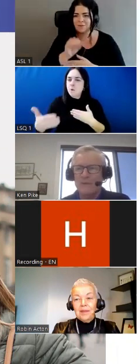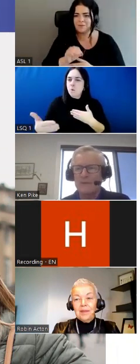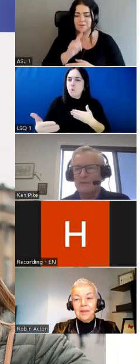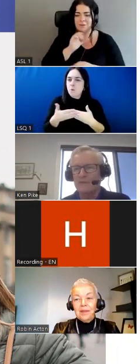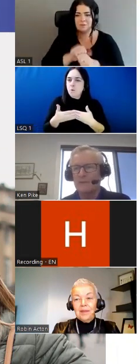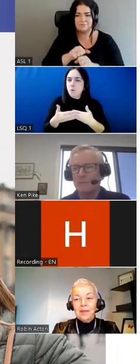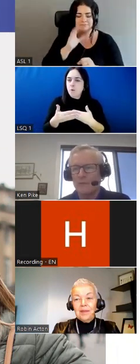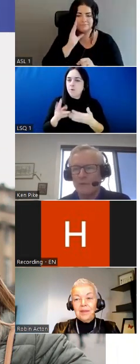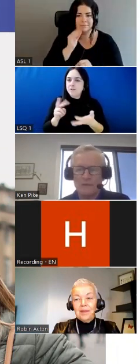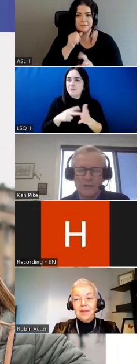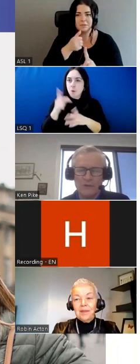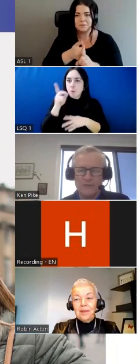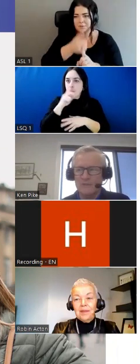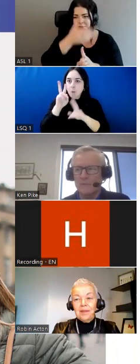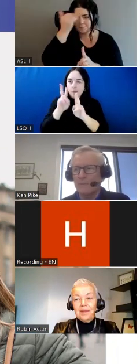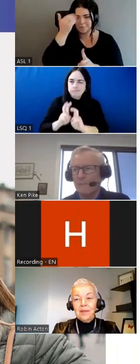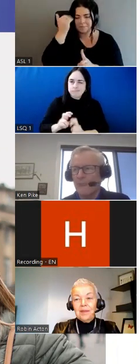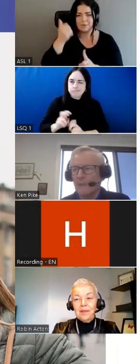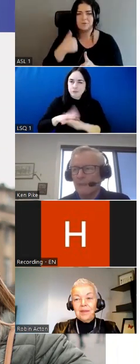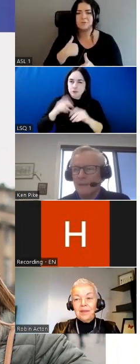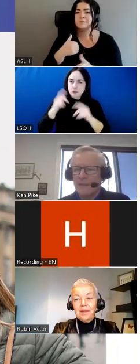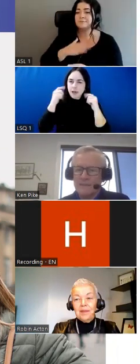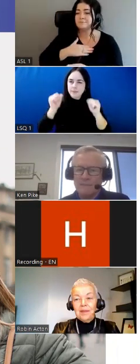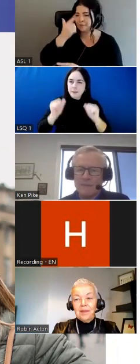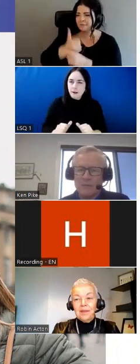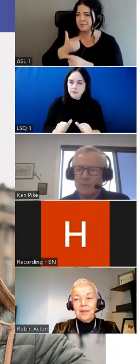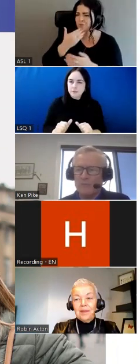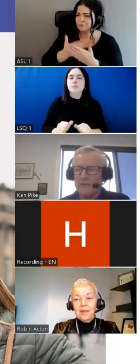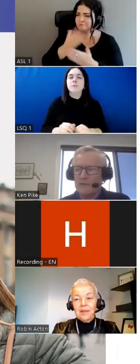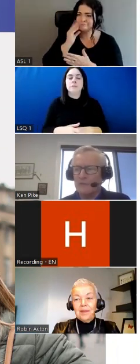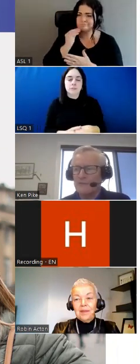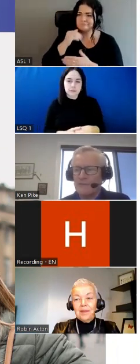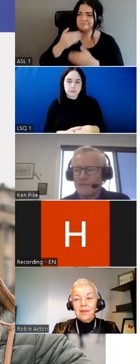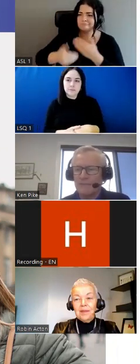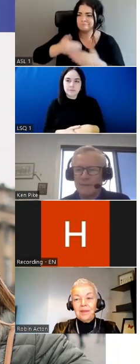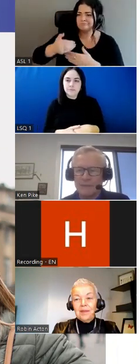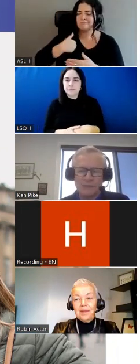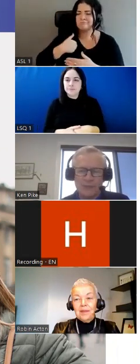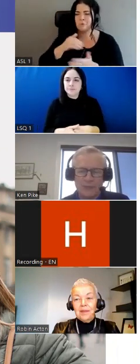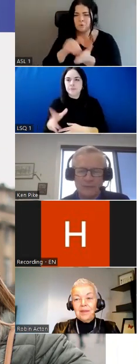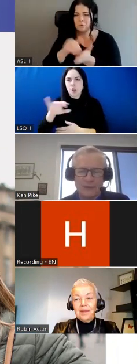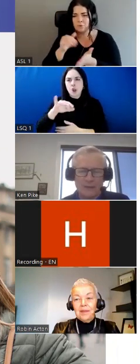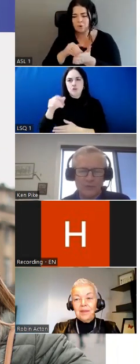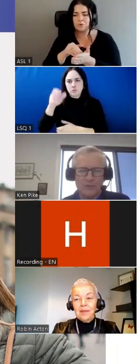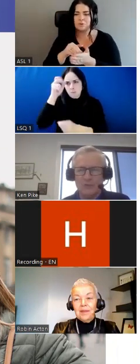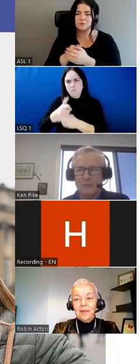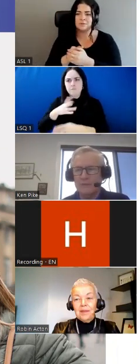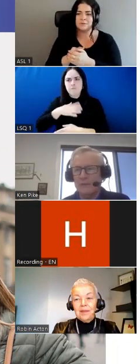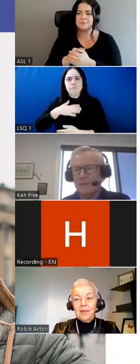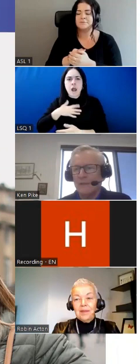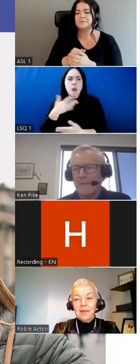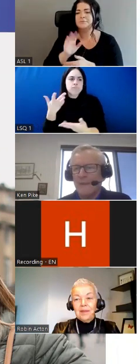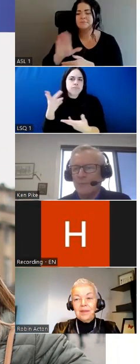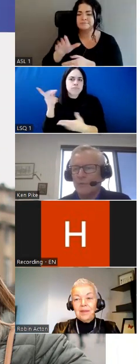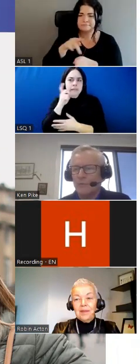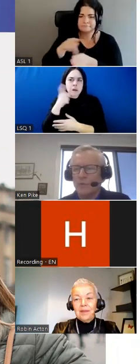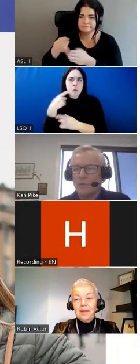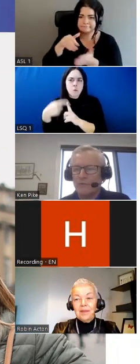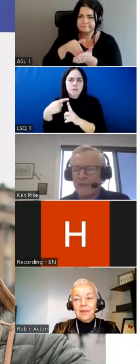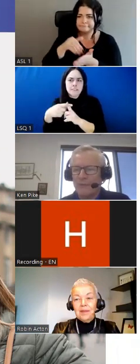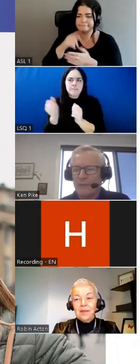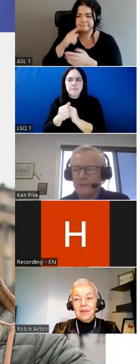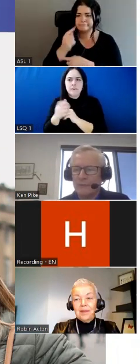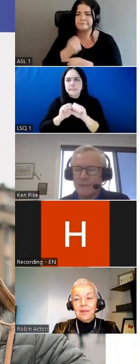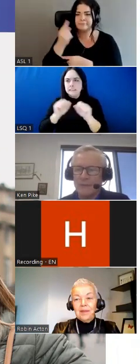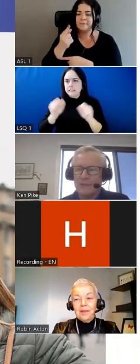good experiences with our healthcare system, as medical professionals accepted and understood the important